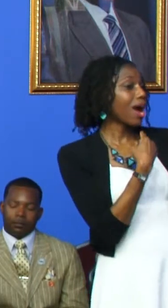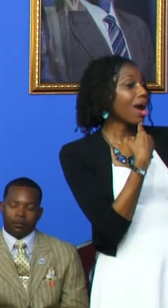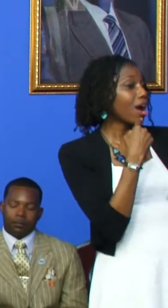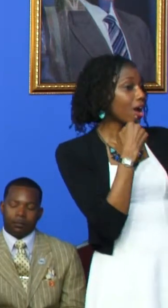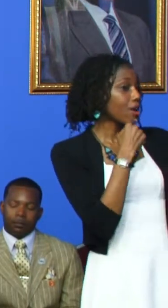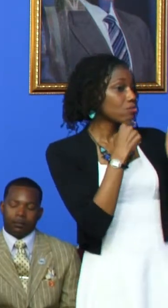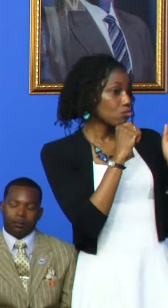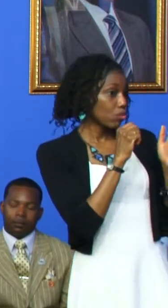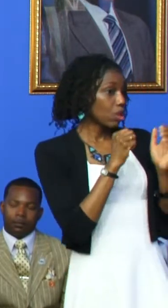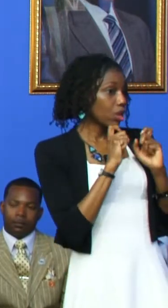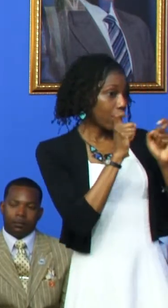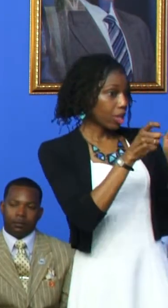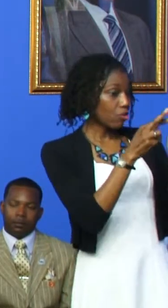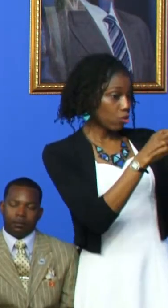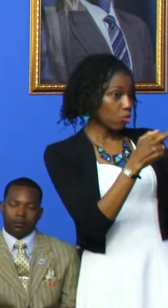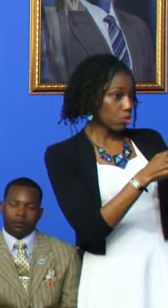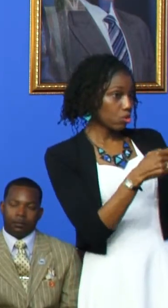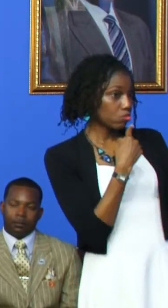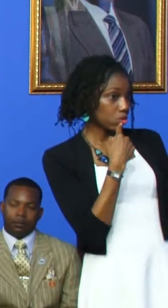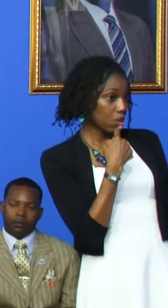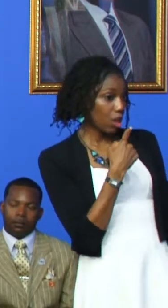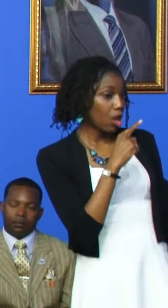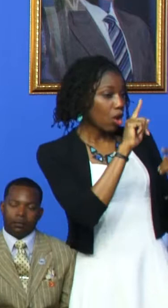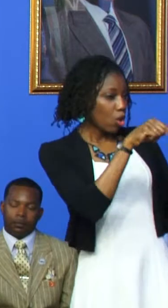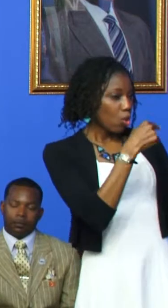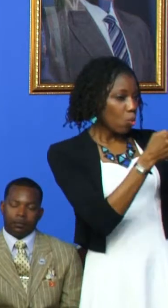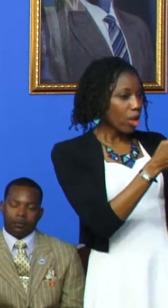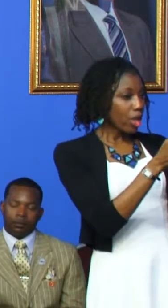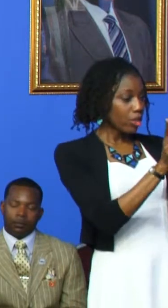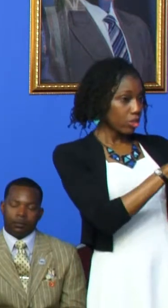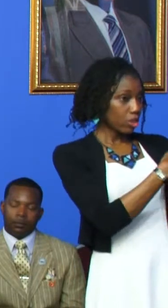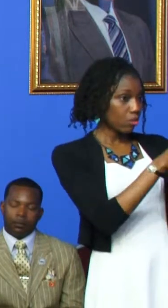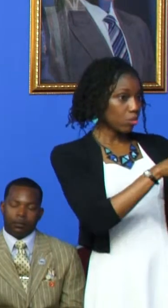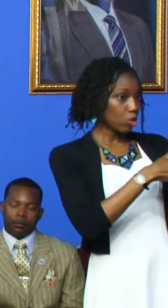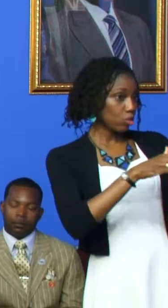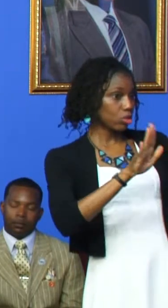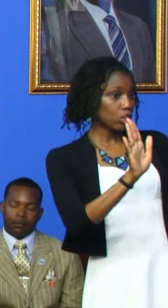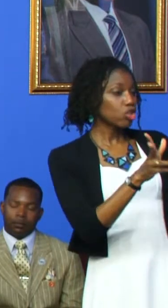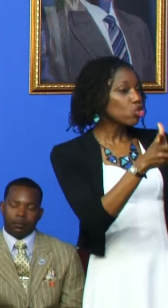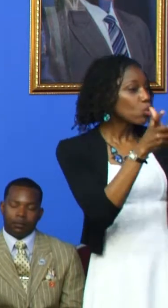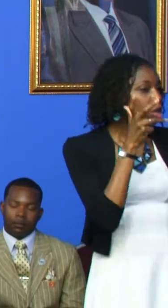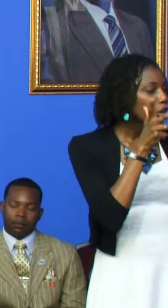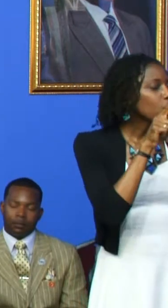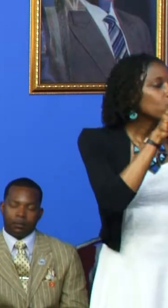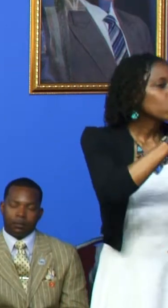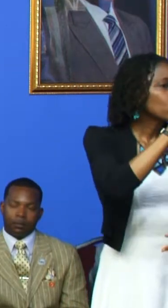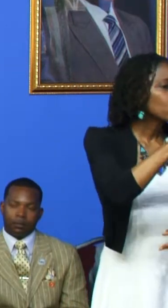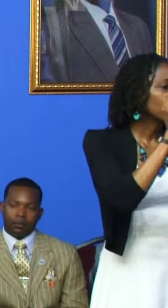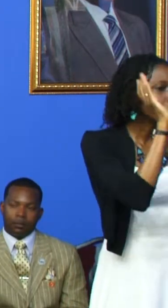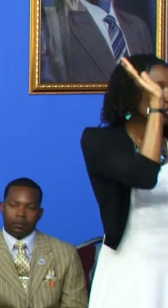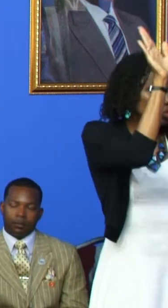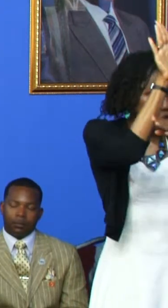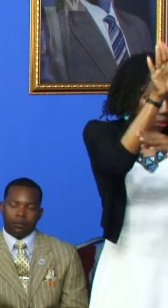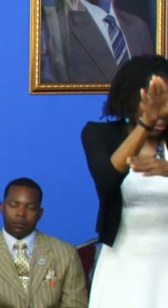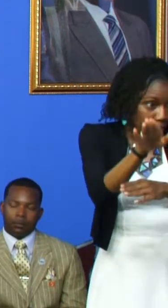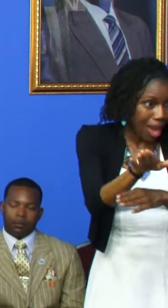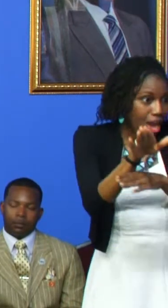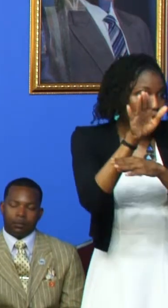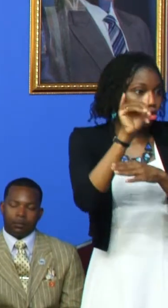music plays all over my kingdom, that you're to bow to that